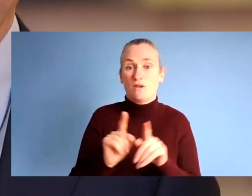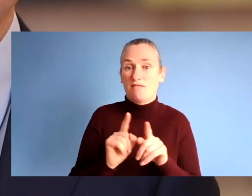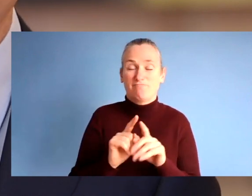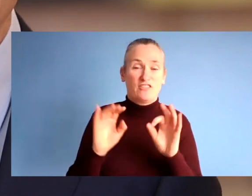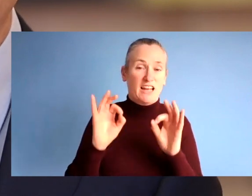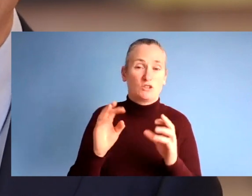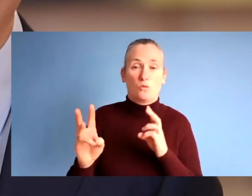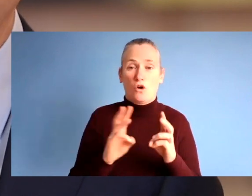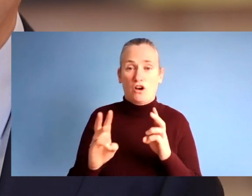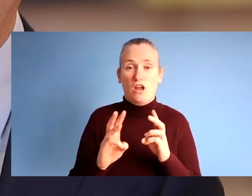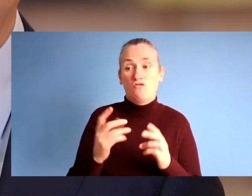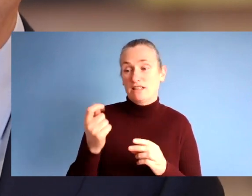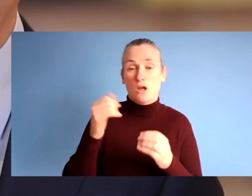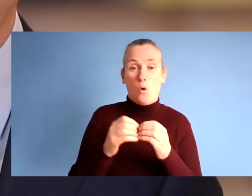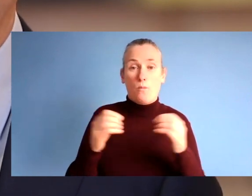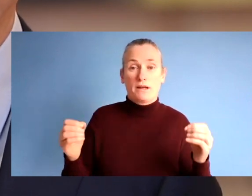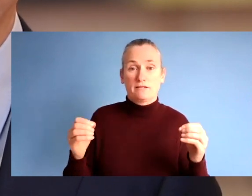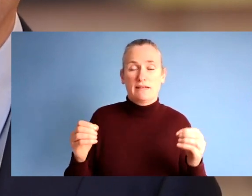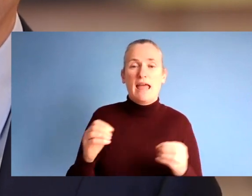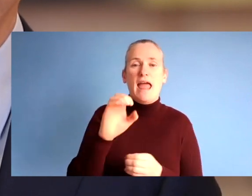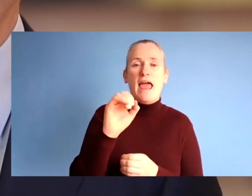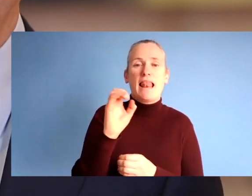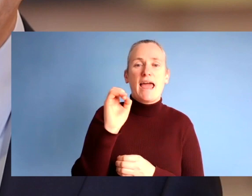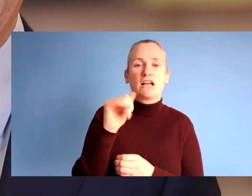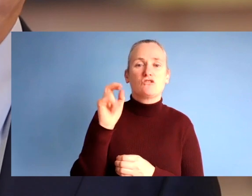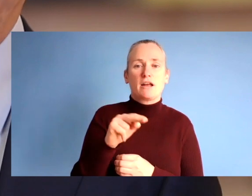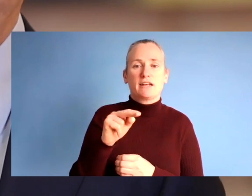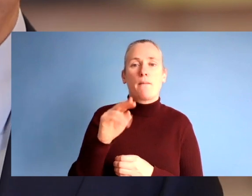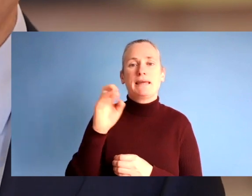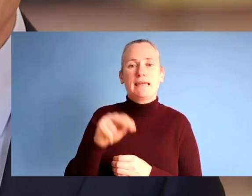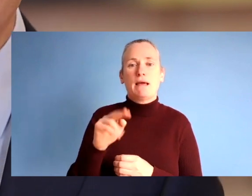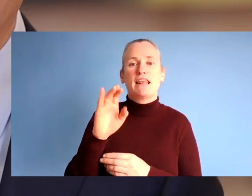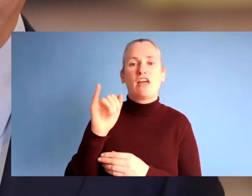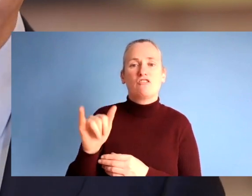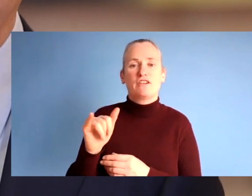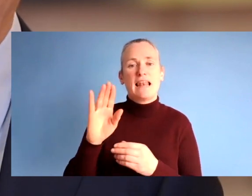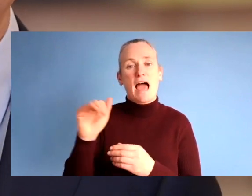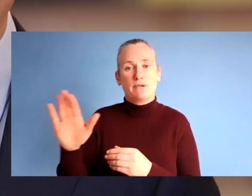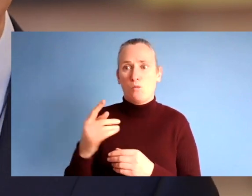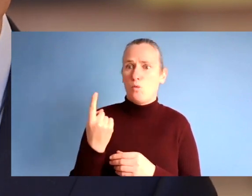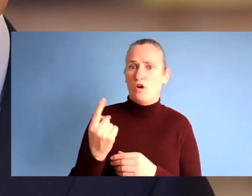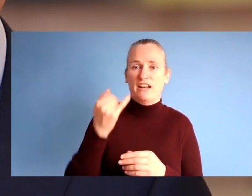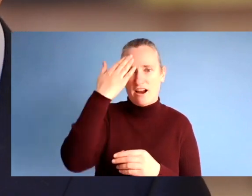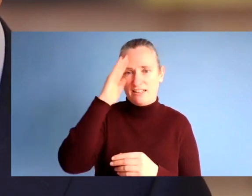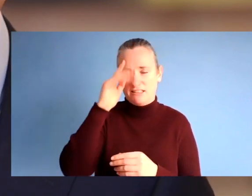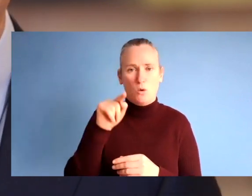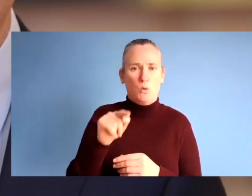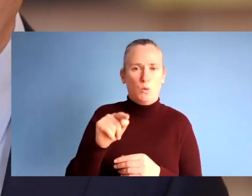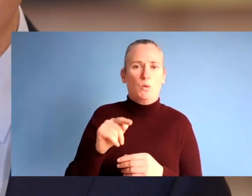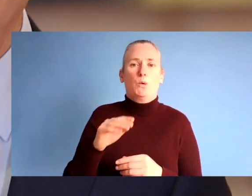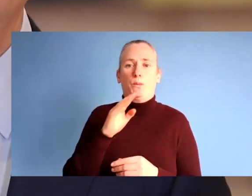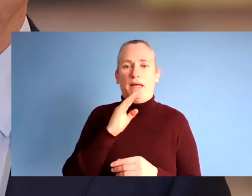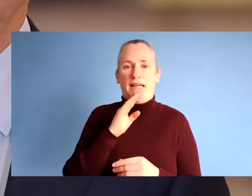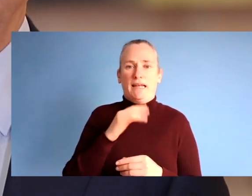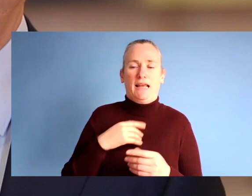work with its recently opened electron beam lithography lab, which is unique in Ireland and whose capabilities allows